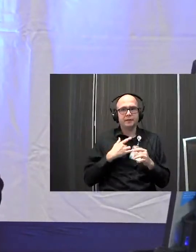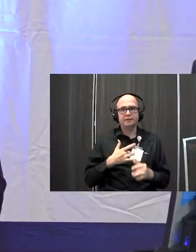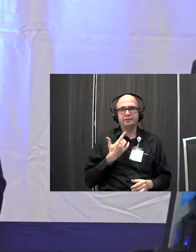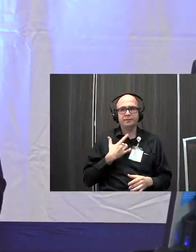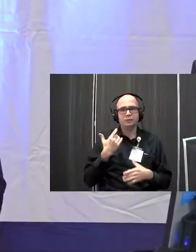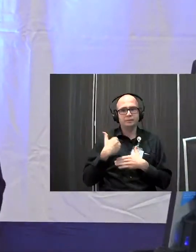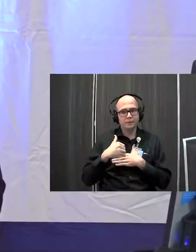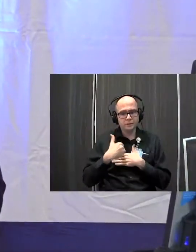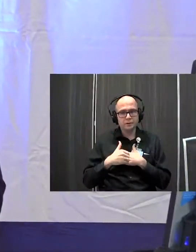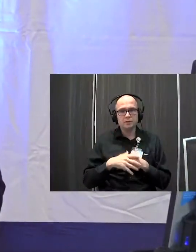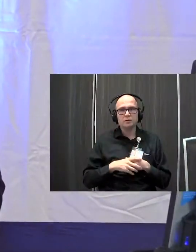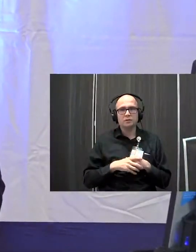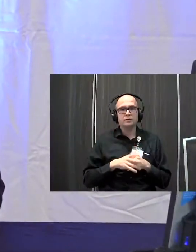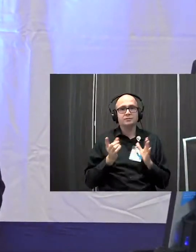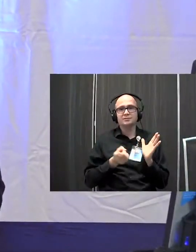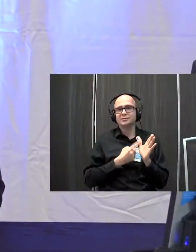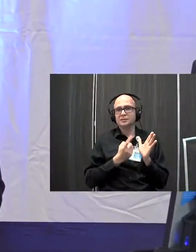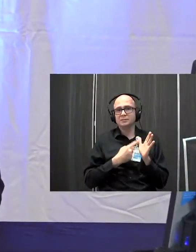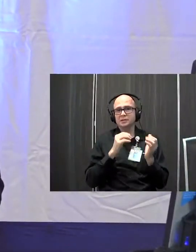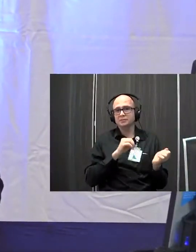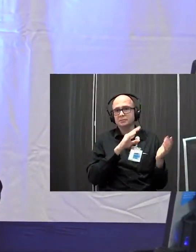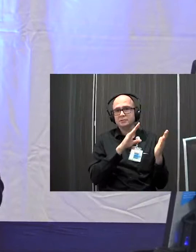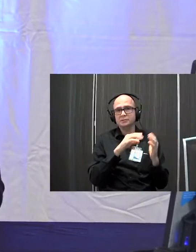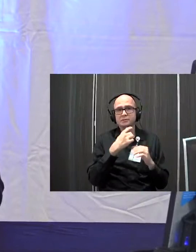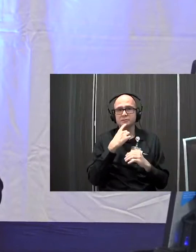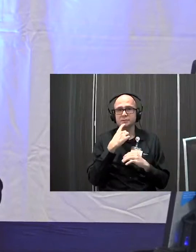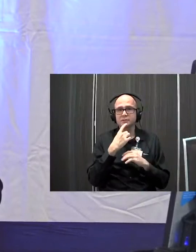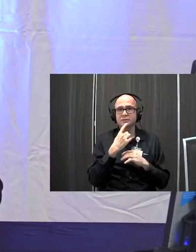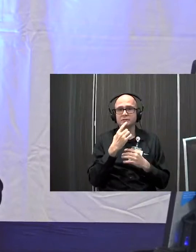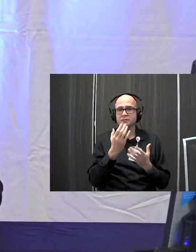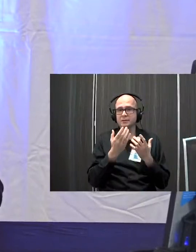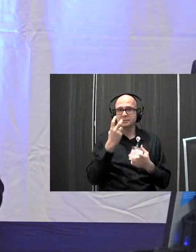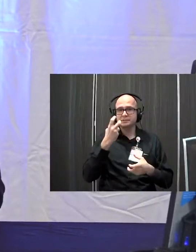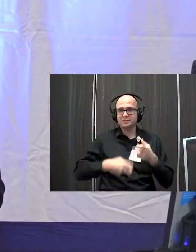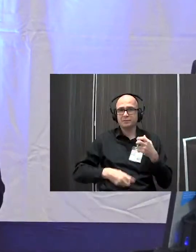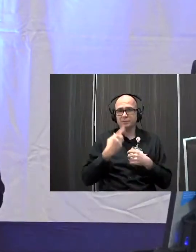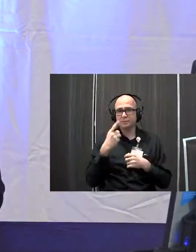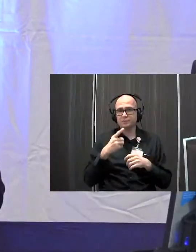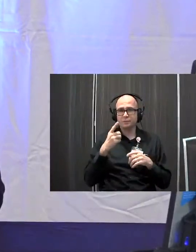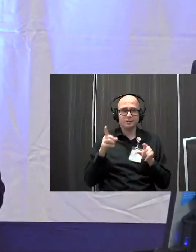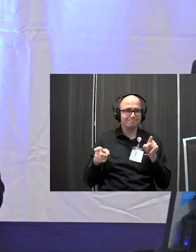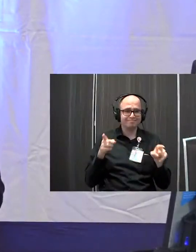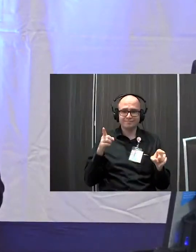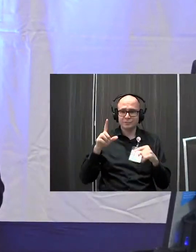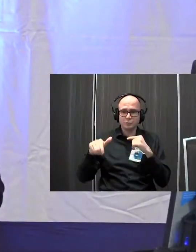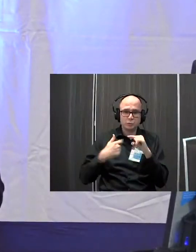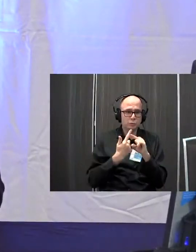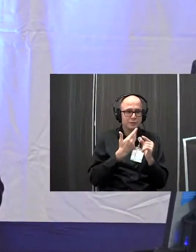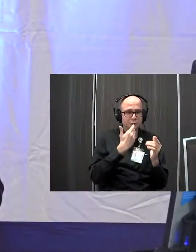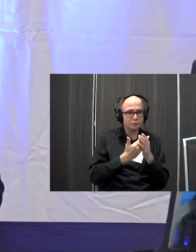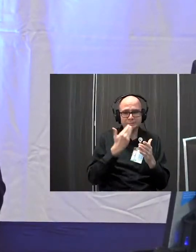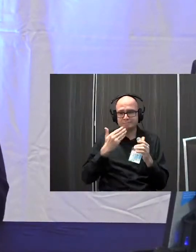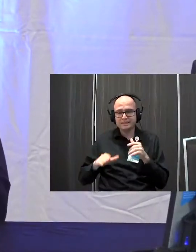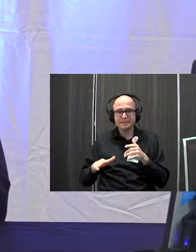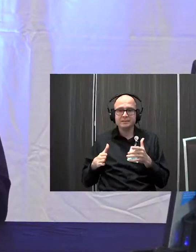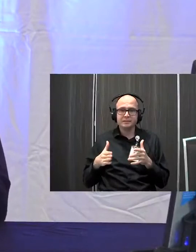troubled by it. Sometimes the approach that we've taken with that is I'll say, well, it's probably really difficult for your child to discriminate when that is and is not okay. So